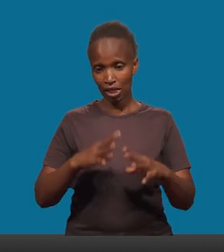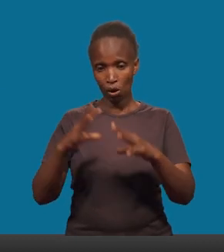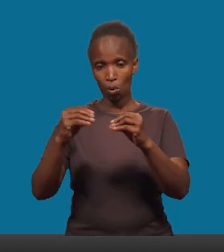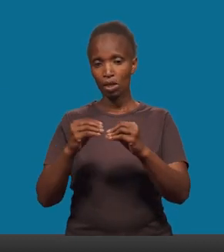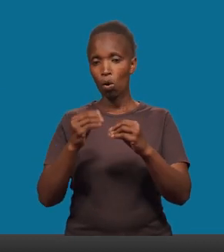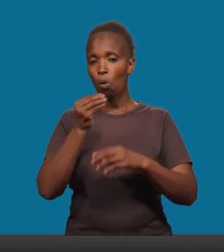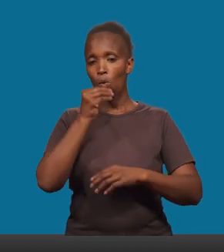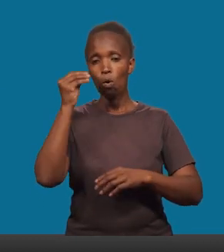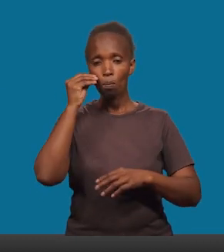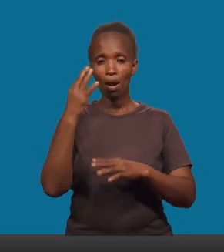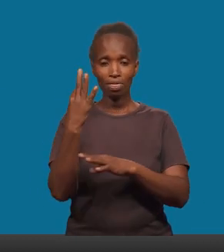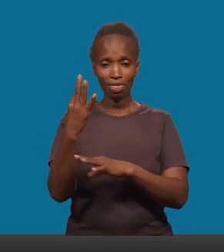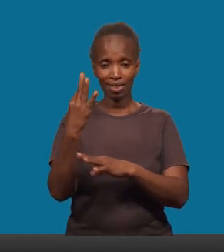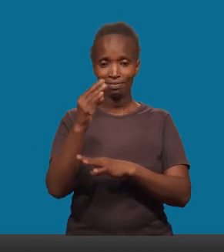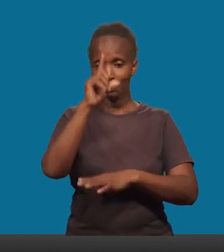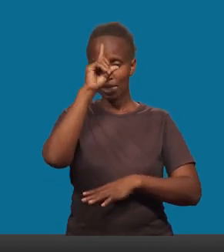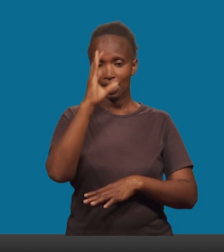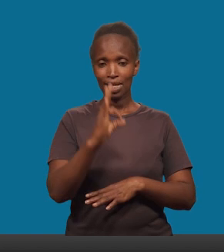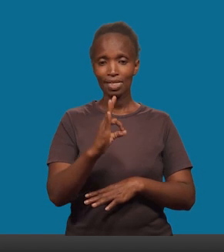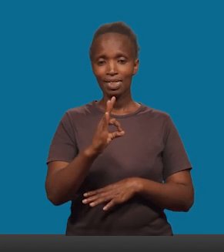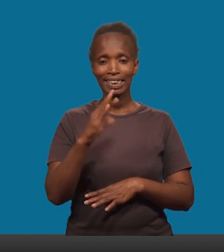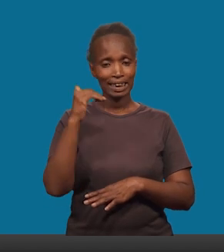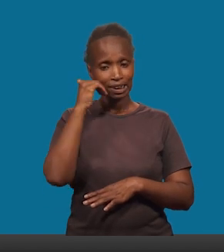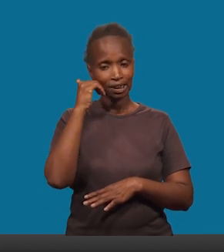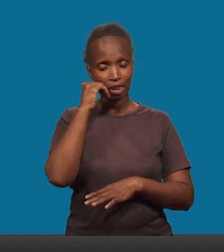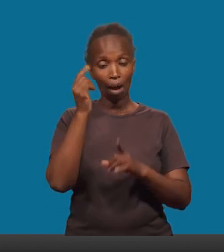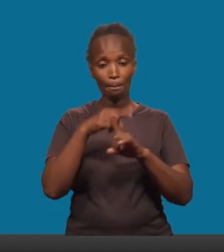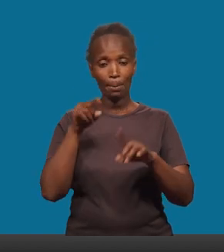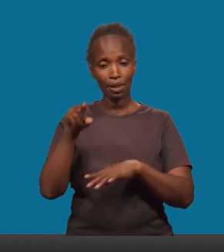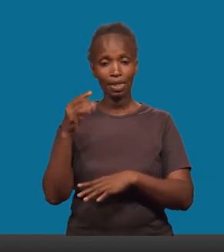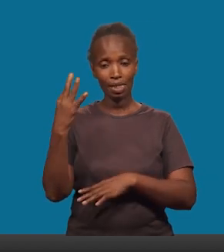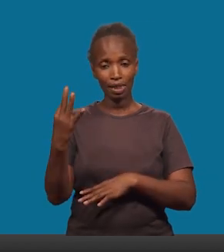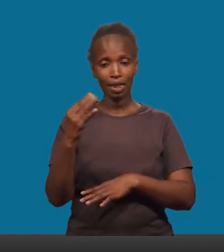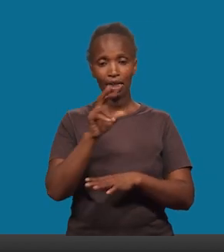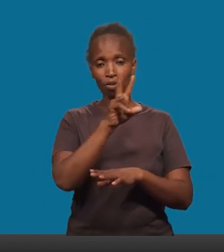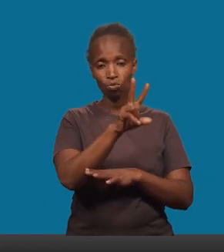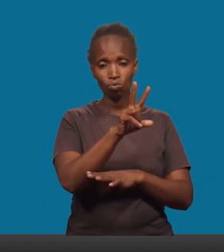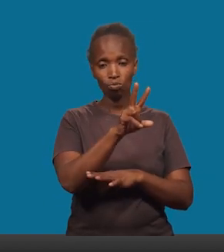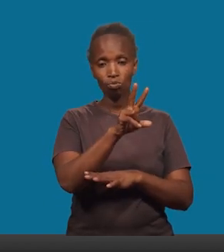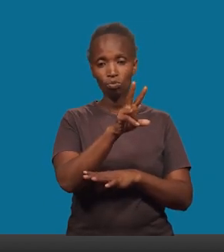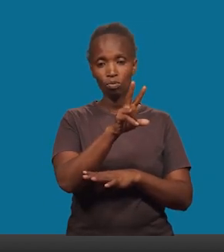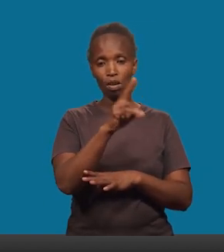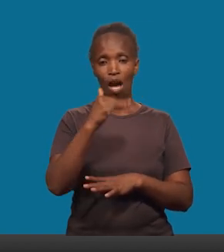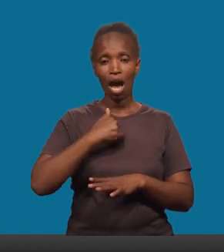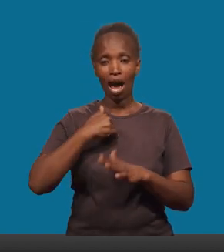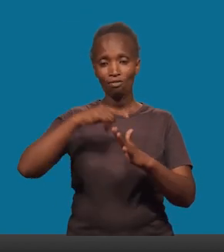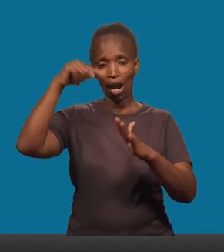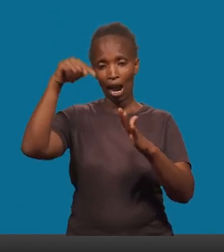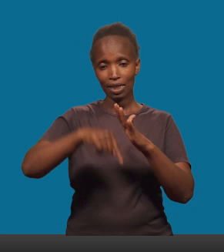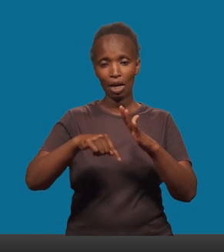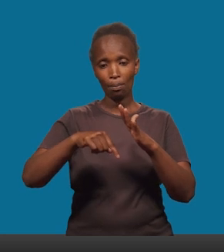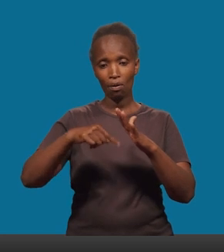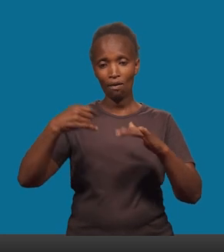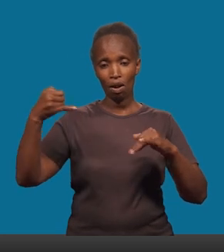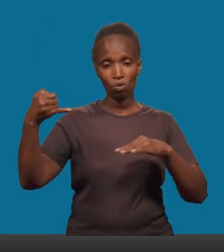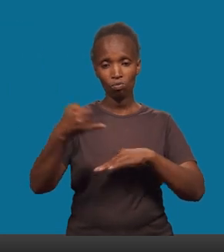3 were fairly critical and had to be admitted. For the 3, 2 of them have